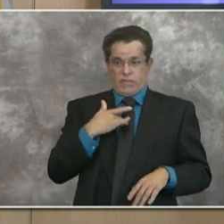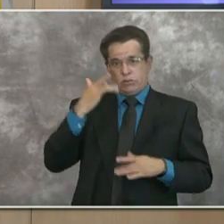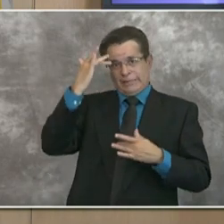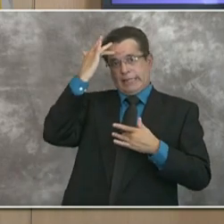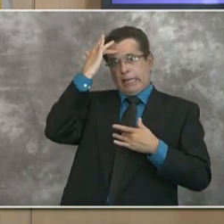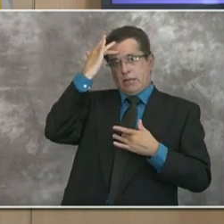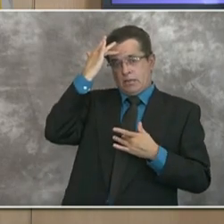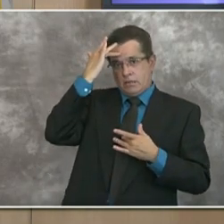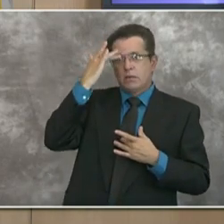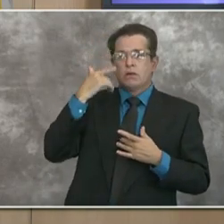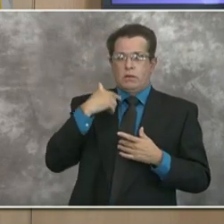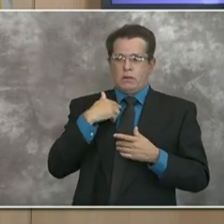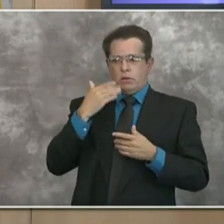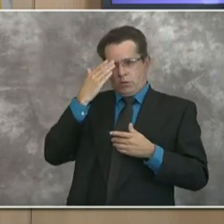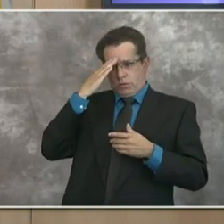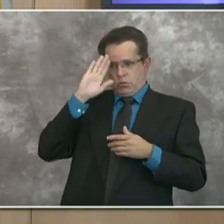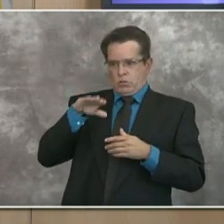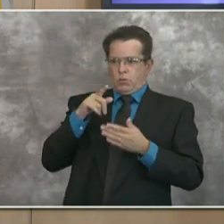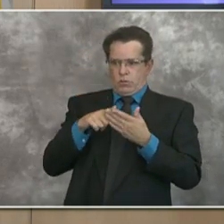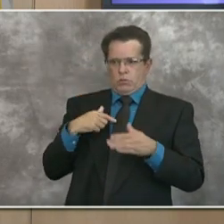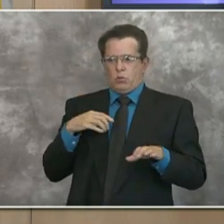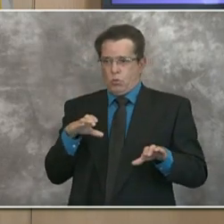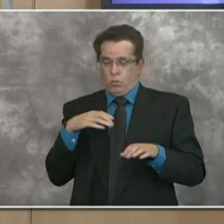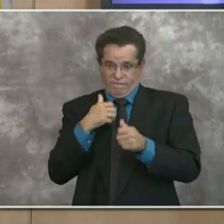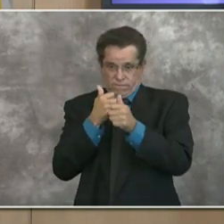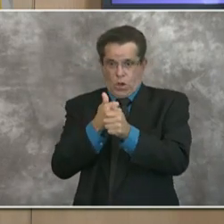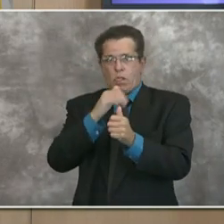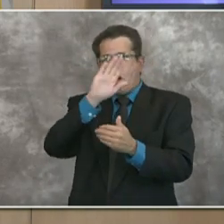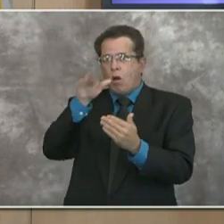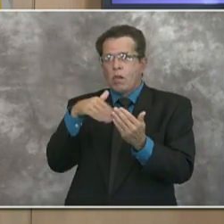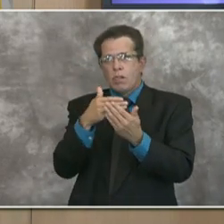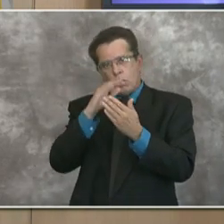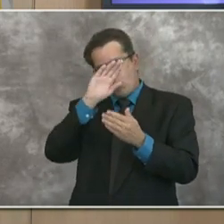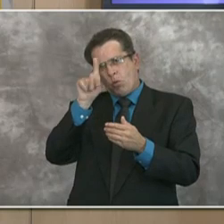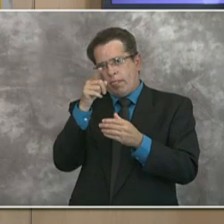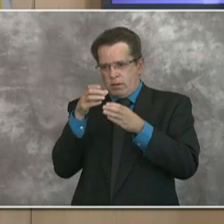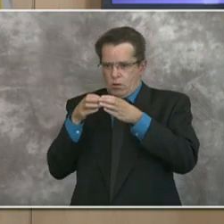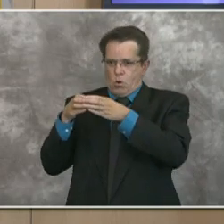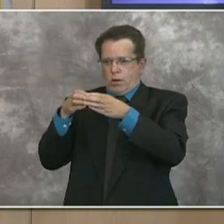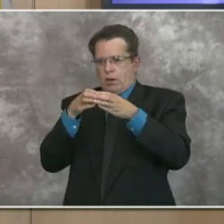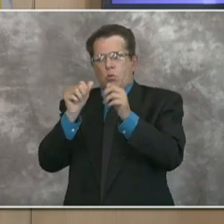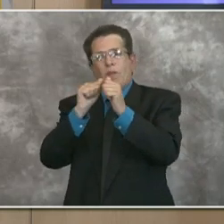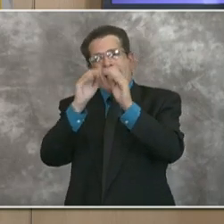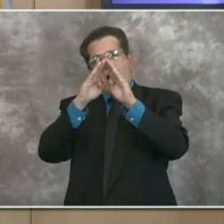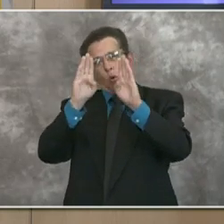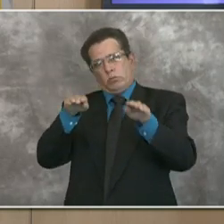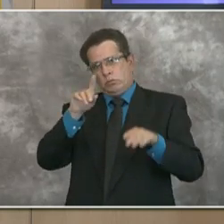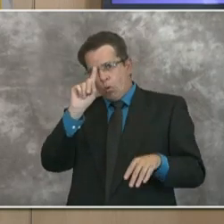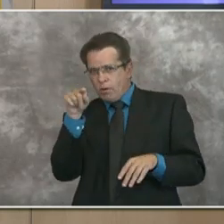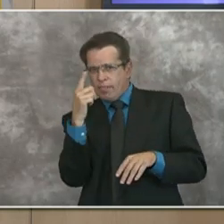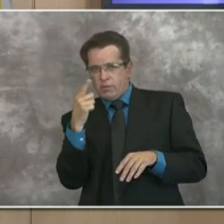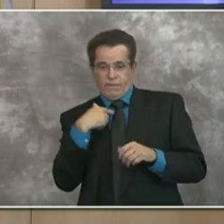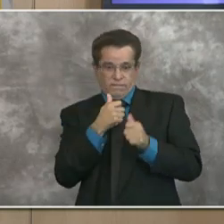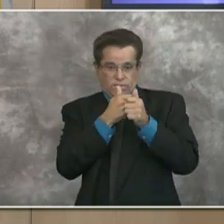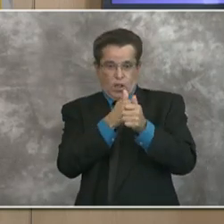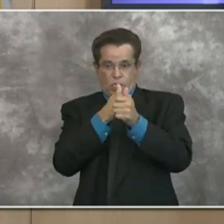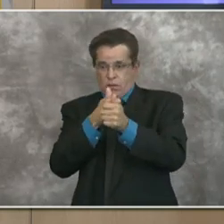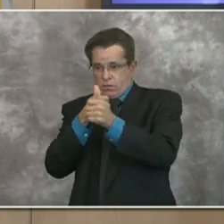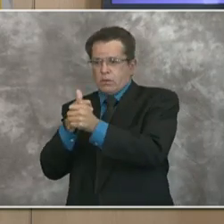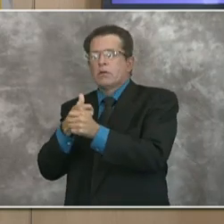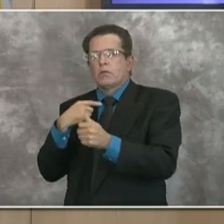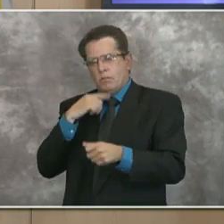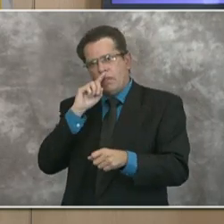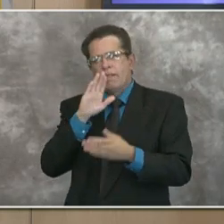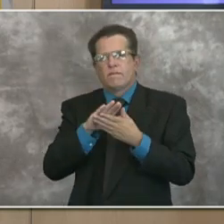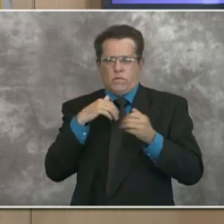If we do all of those things, only congregating with members of your own household, if we do all of those things, then we believe that